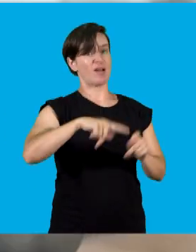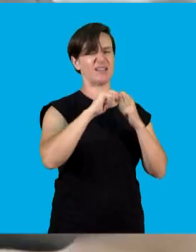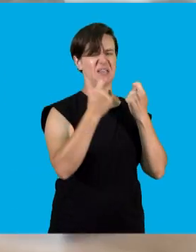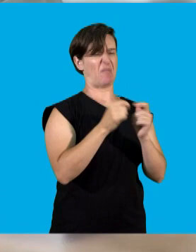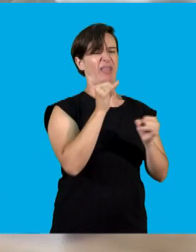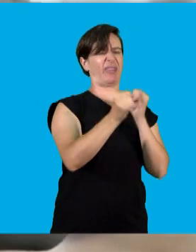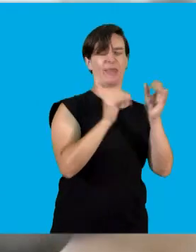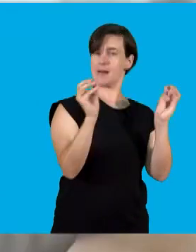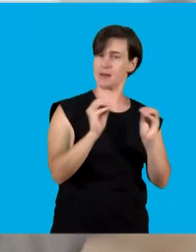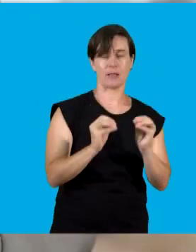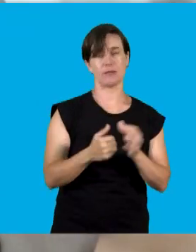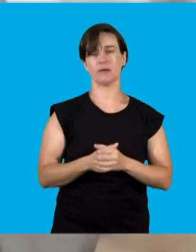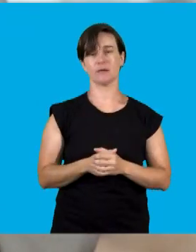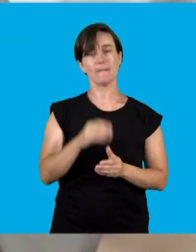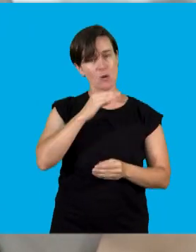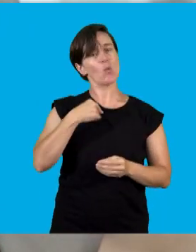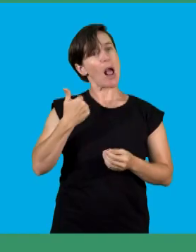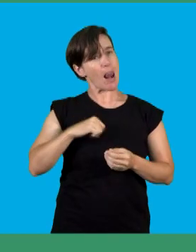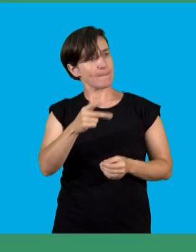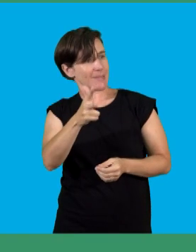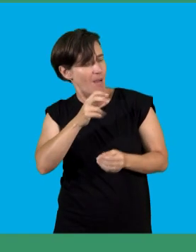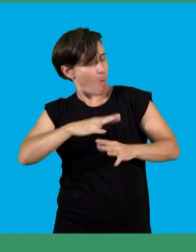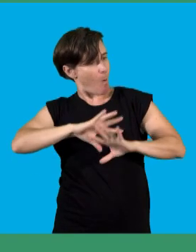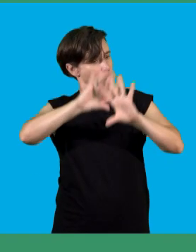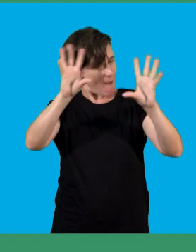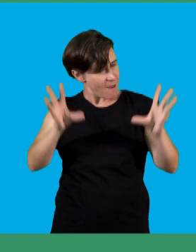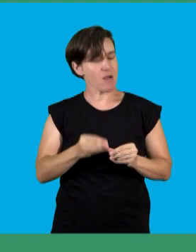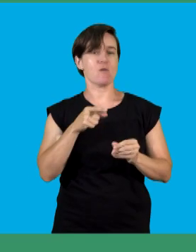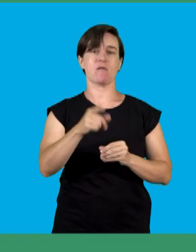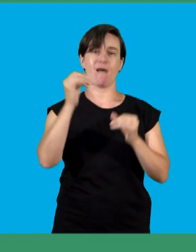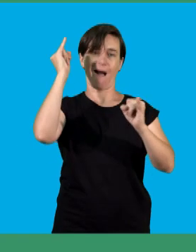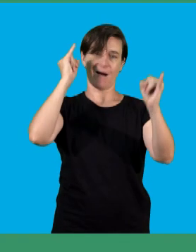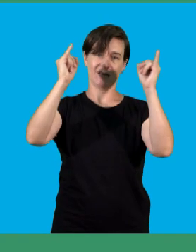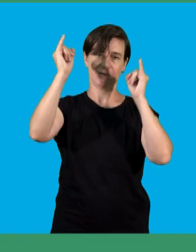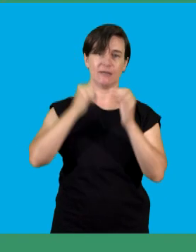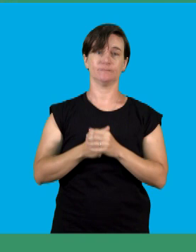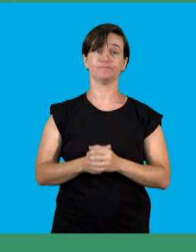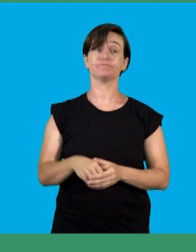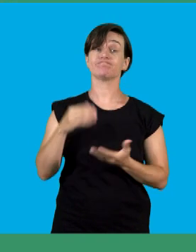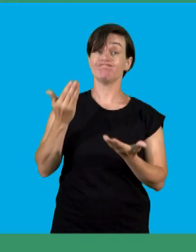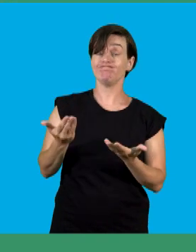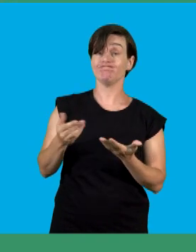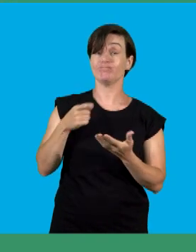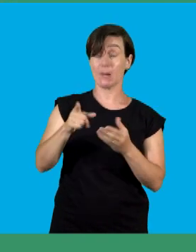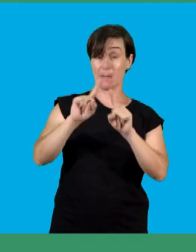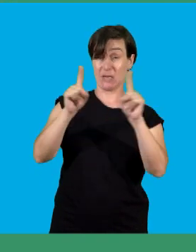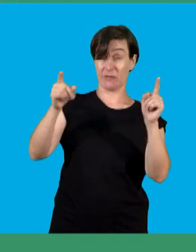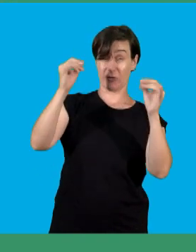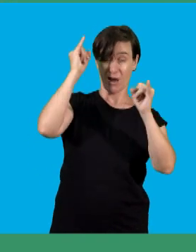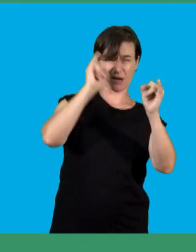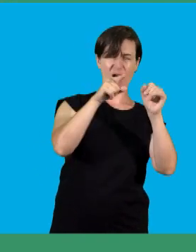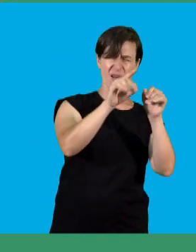are allowed or are welcomed. So similar ideas are grouped together using colored pens. The